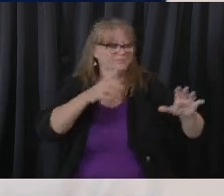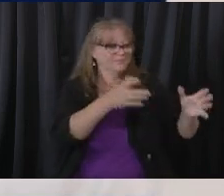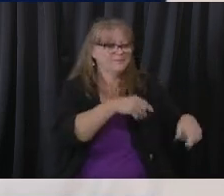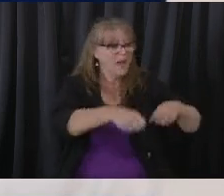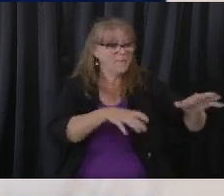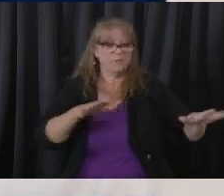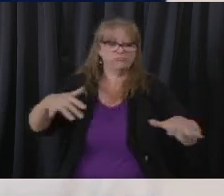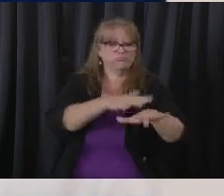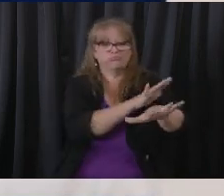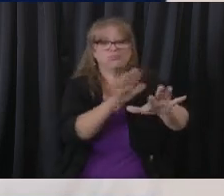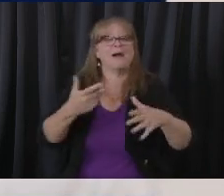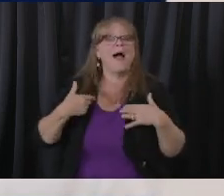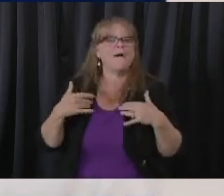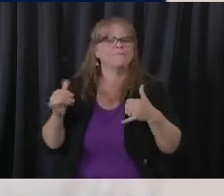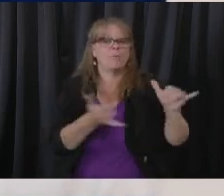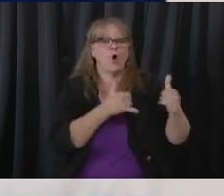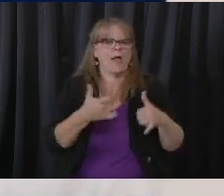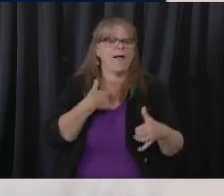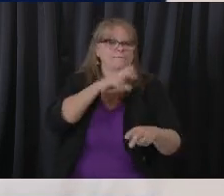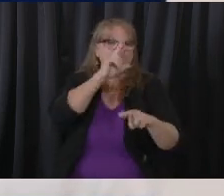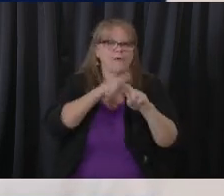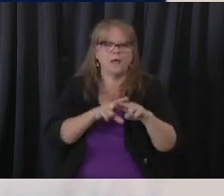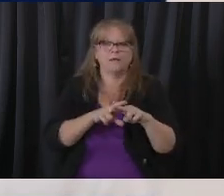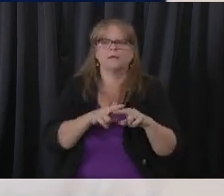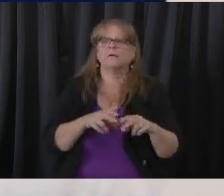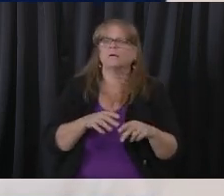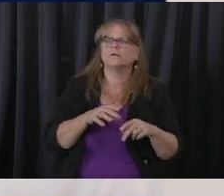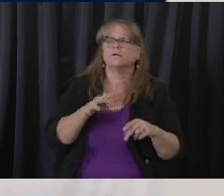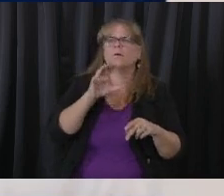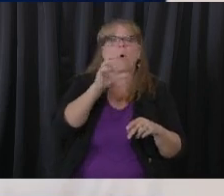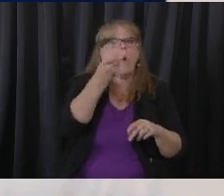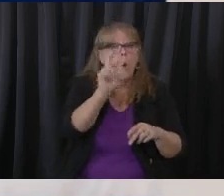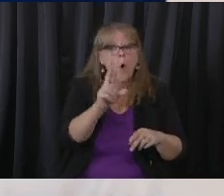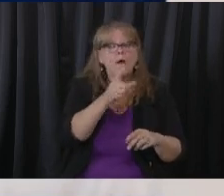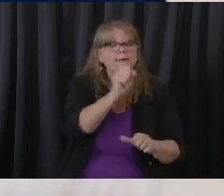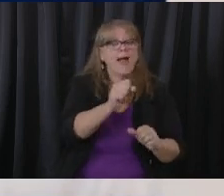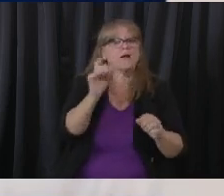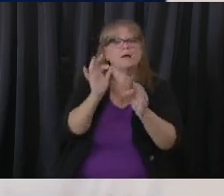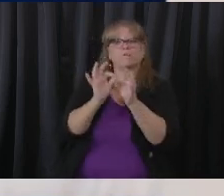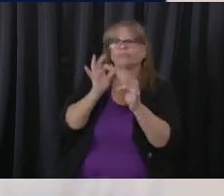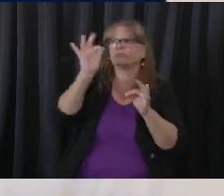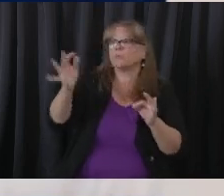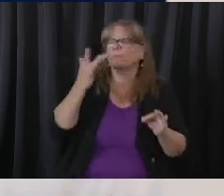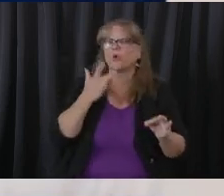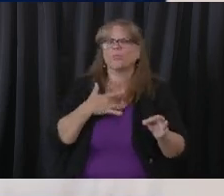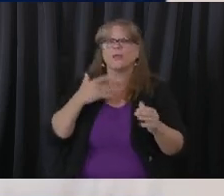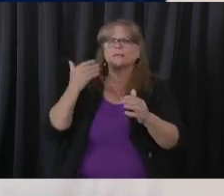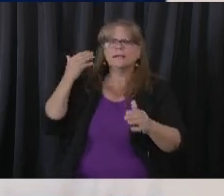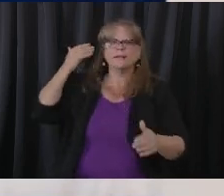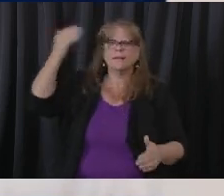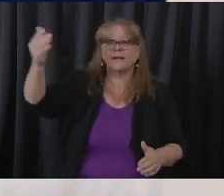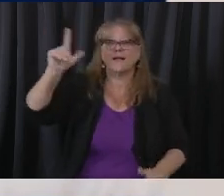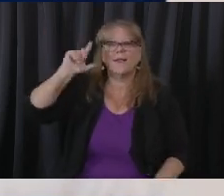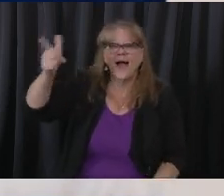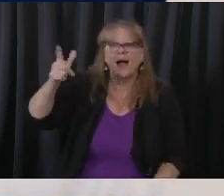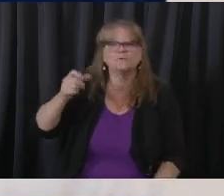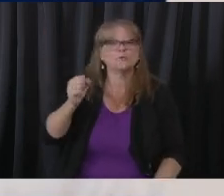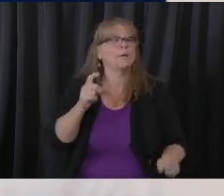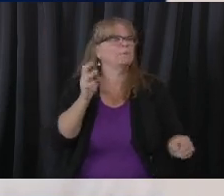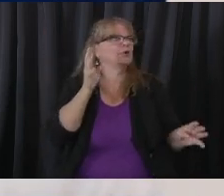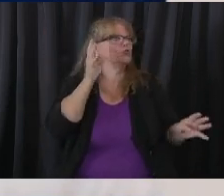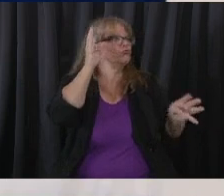fine. But you can also do it in a fun, reasonably safe way. All depends on what risks you want to take. But